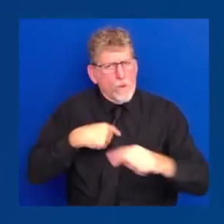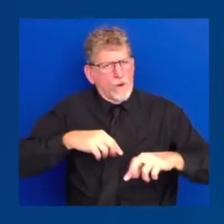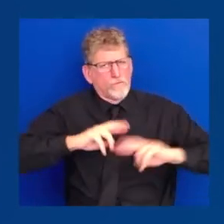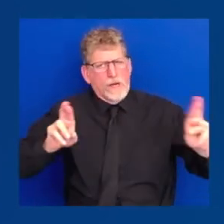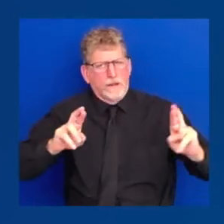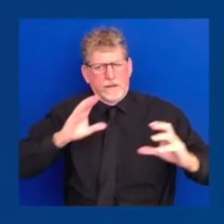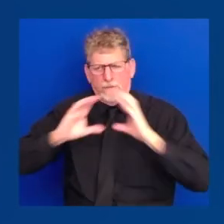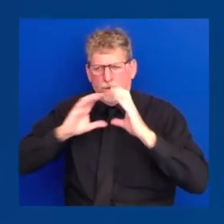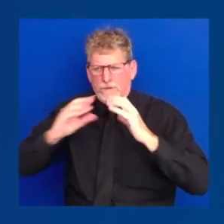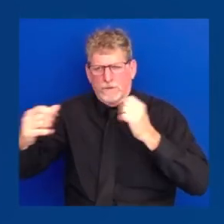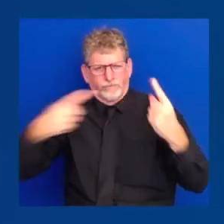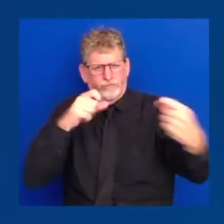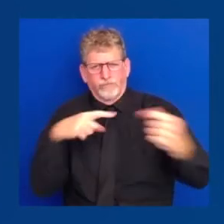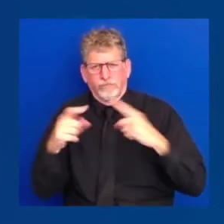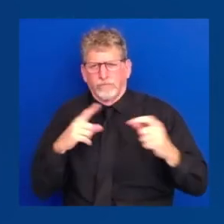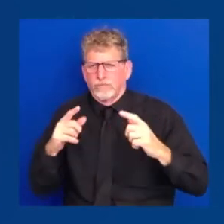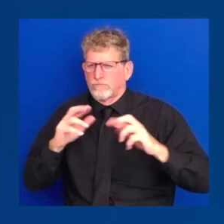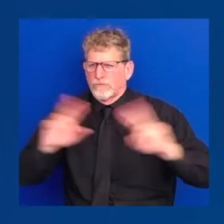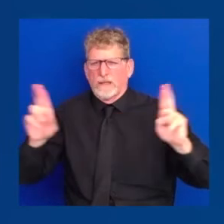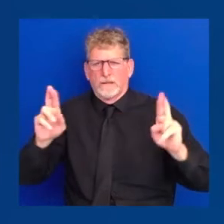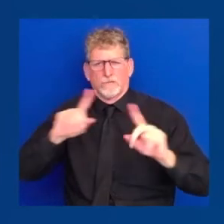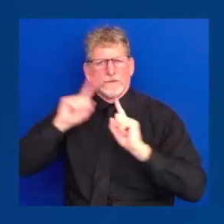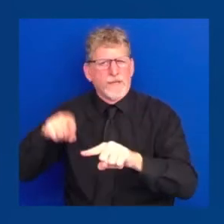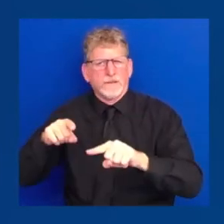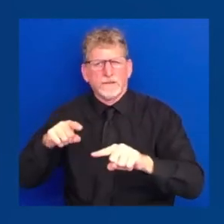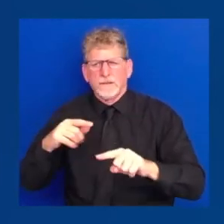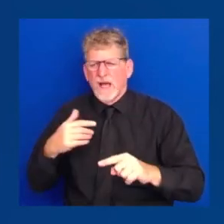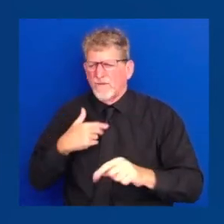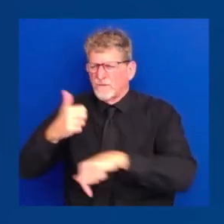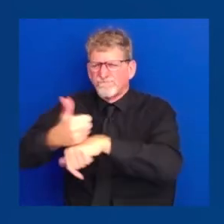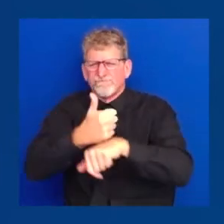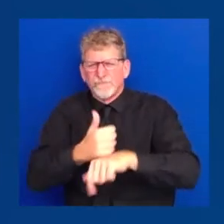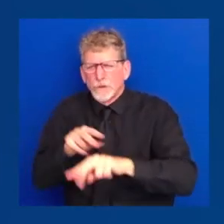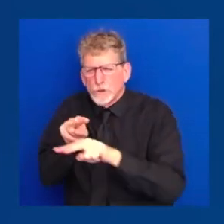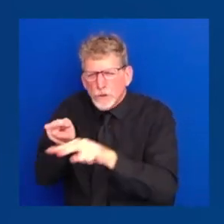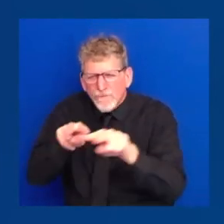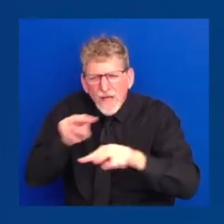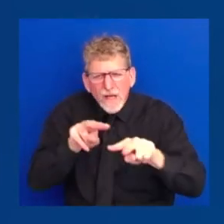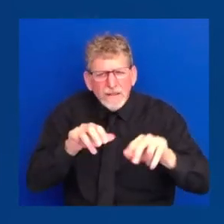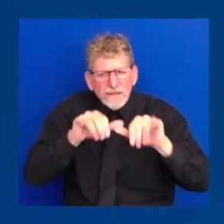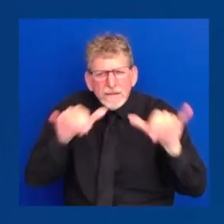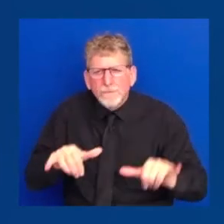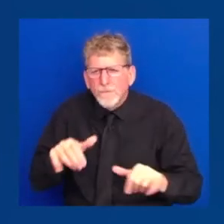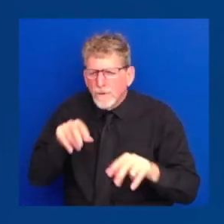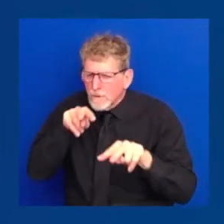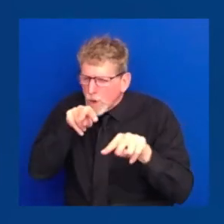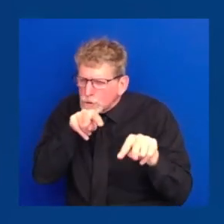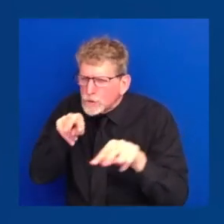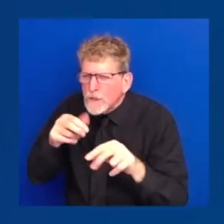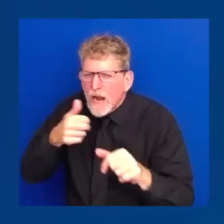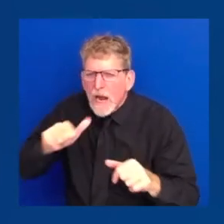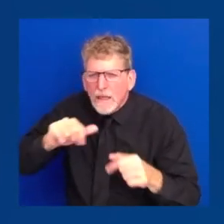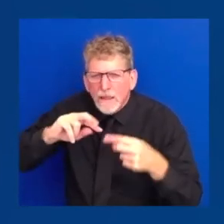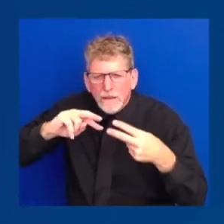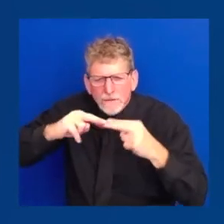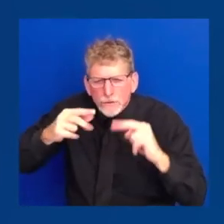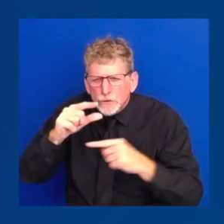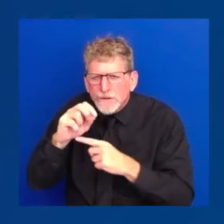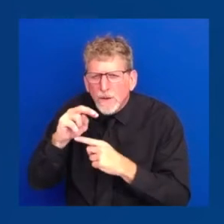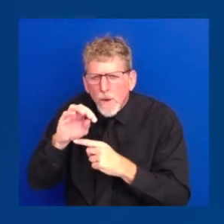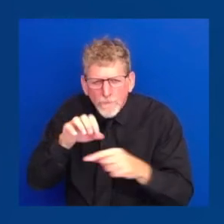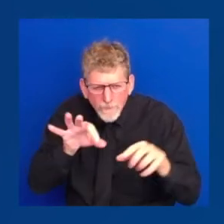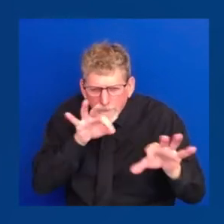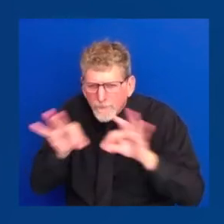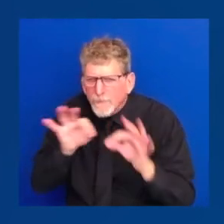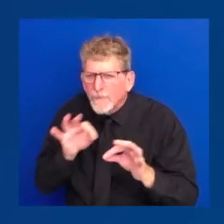surveillance system, our genomic surveillance system, our enhanced genomic surveillance system, which is how we found a case of Omicron within days of